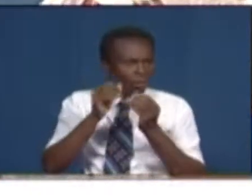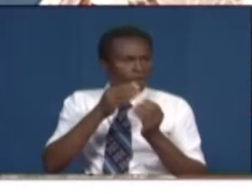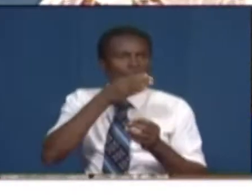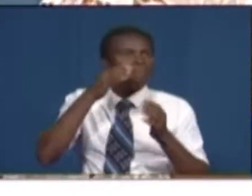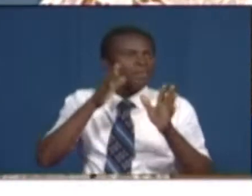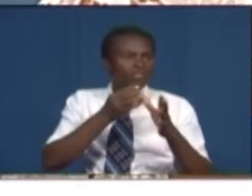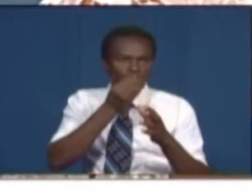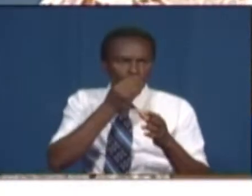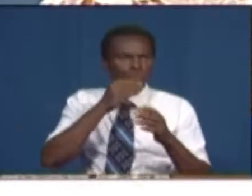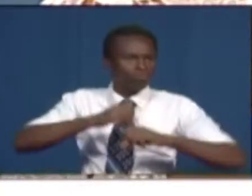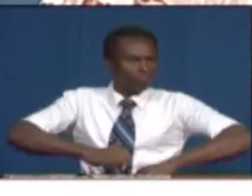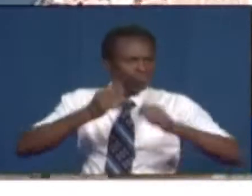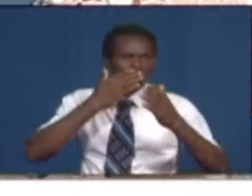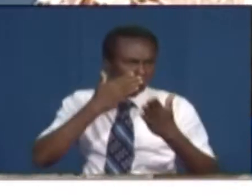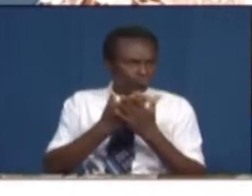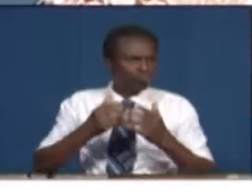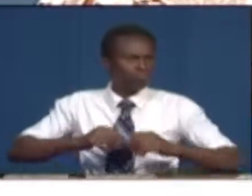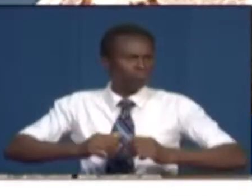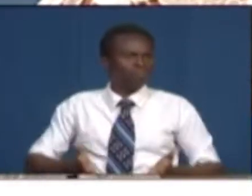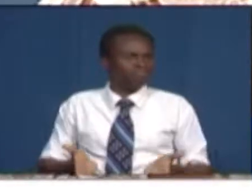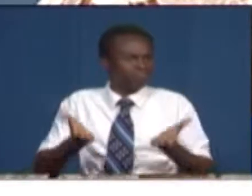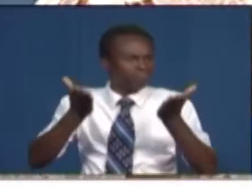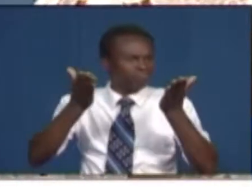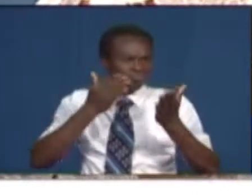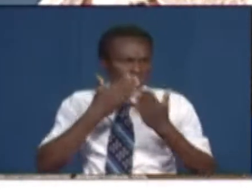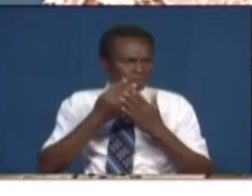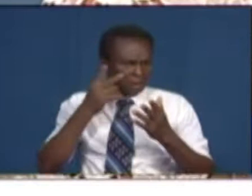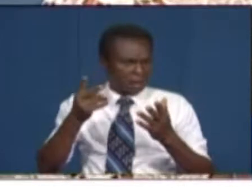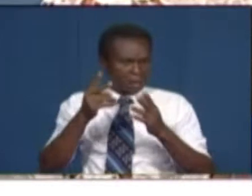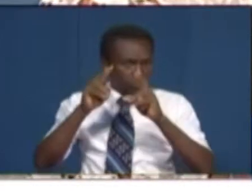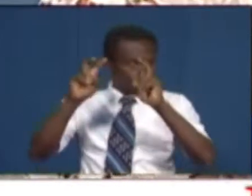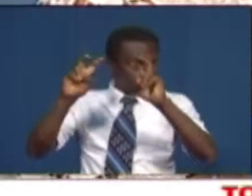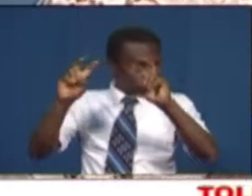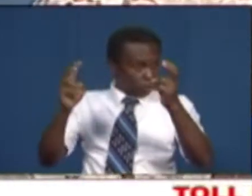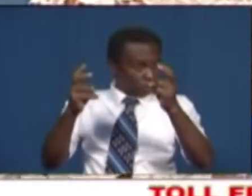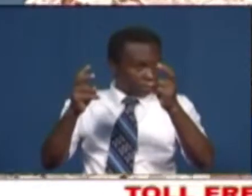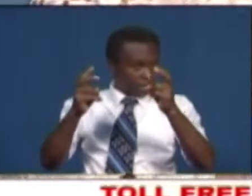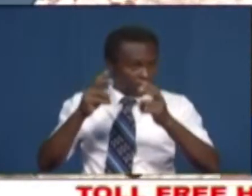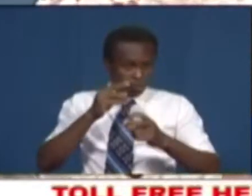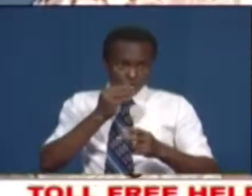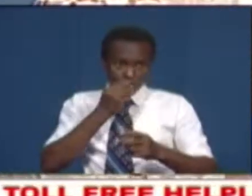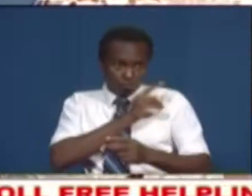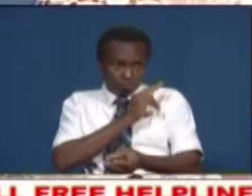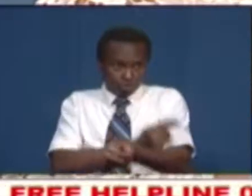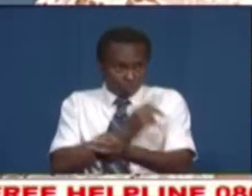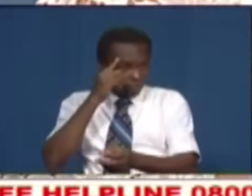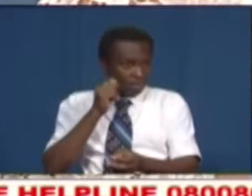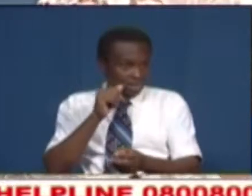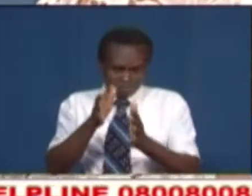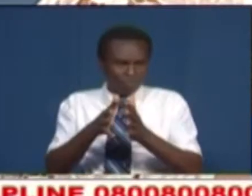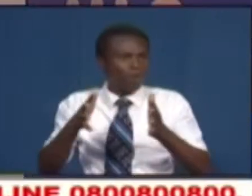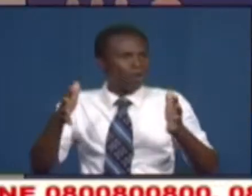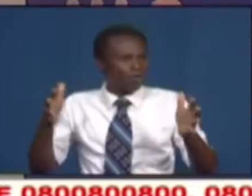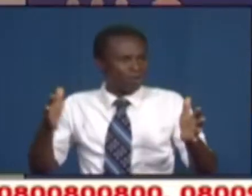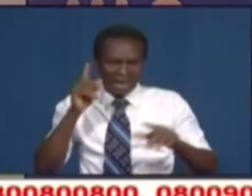a lot of things. You understand? So, you know, this topic is very, very broad, as you can see it. But I think I will just leave it for now. Well, we